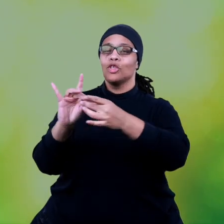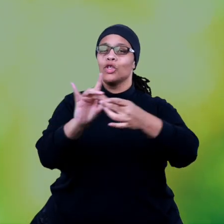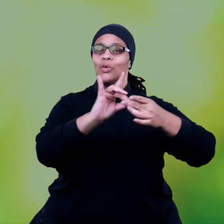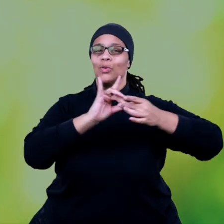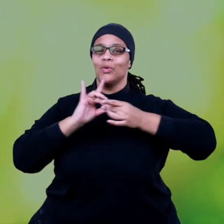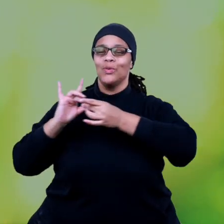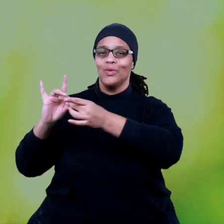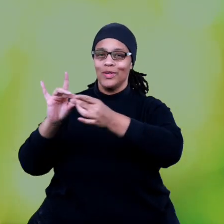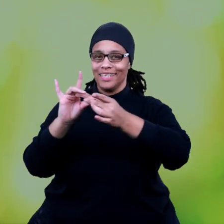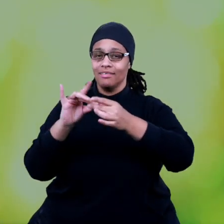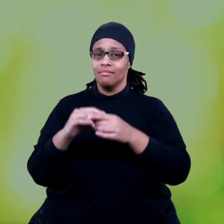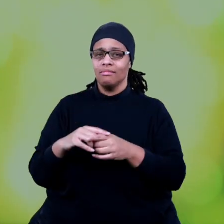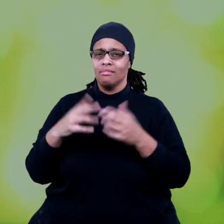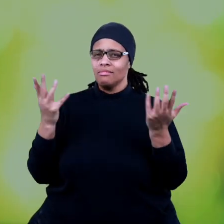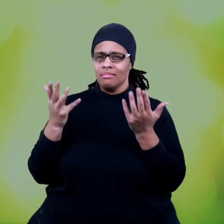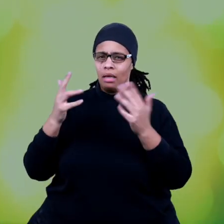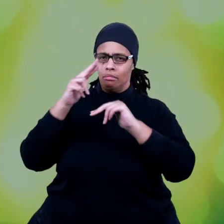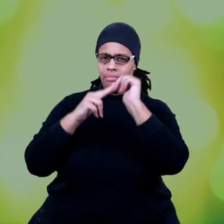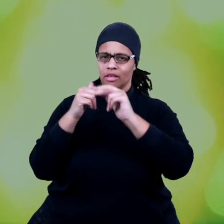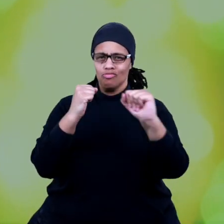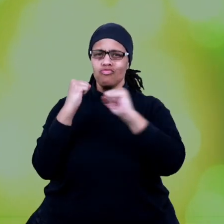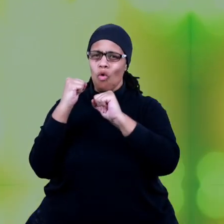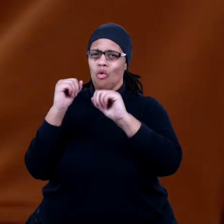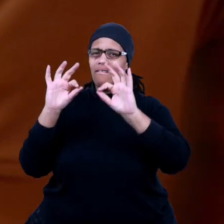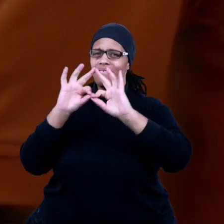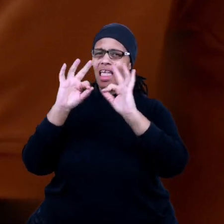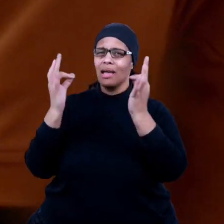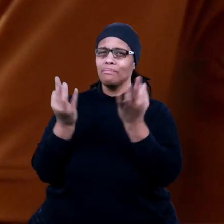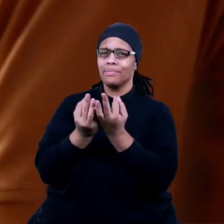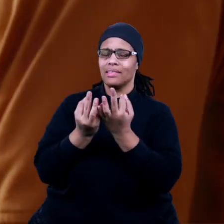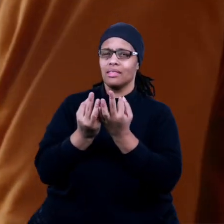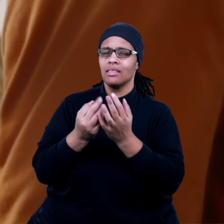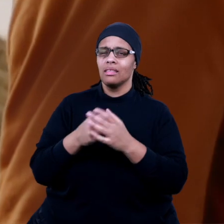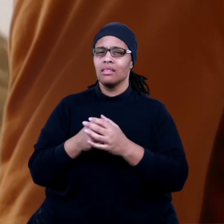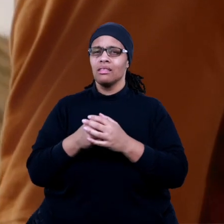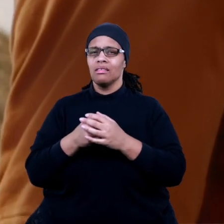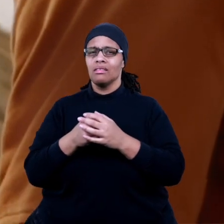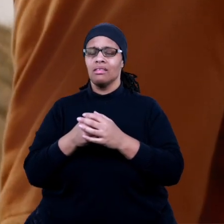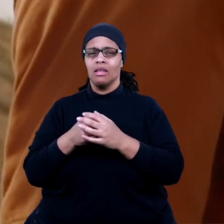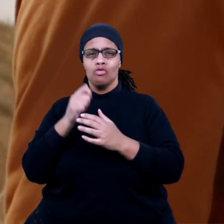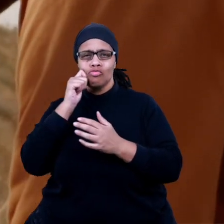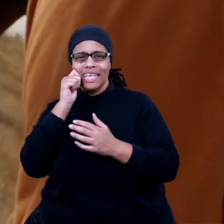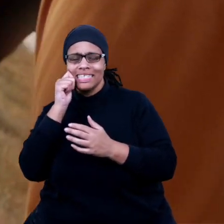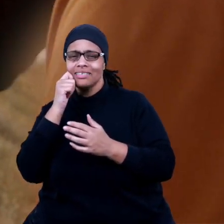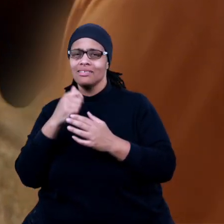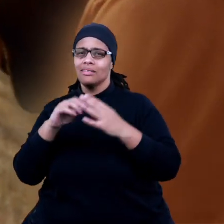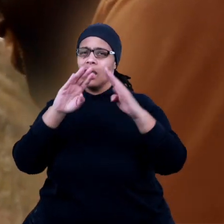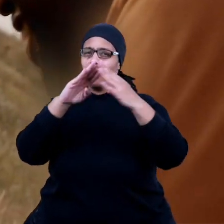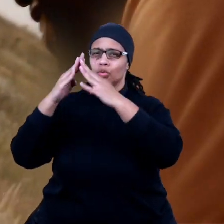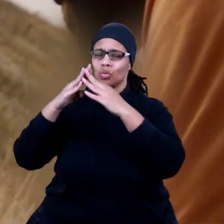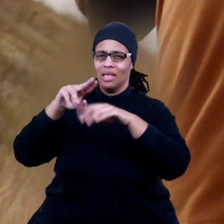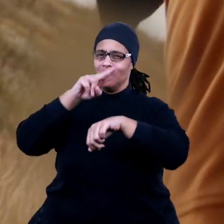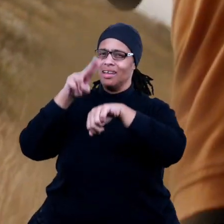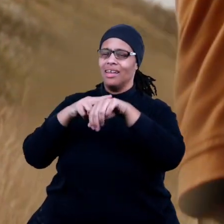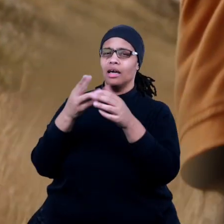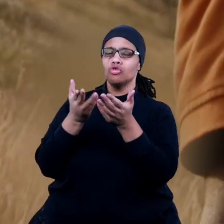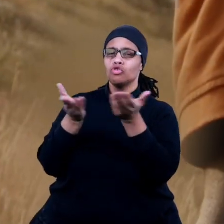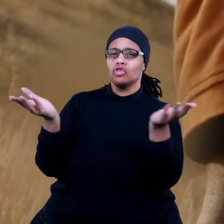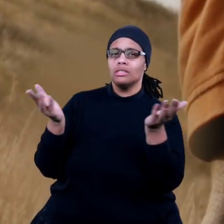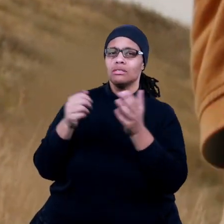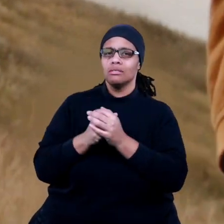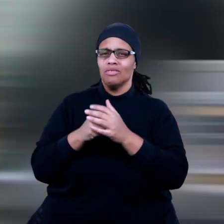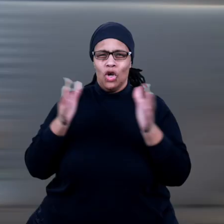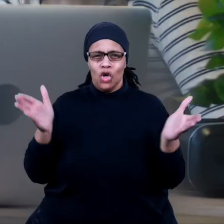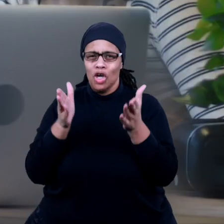Oo-MOH-ja means unity. This principle is about building a strong family, race, community, and